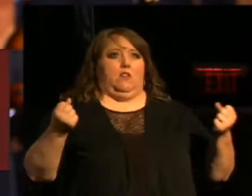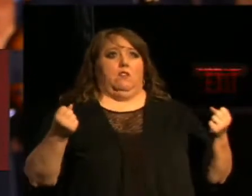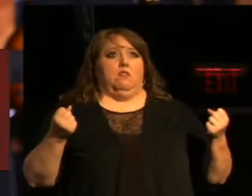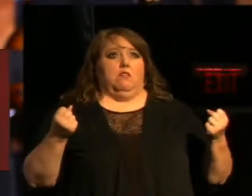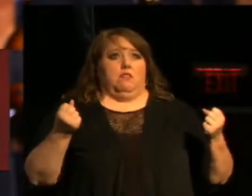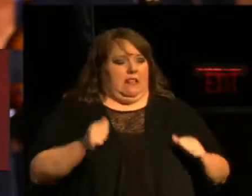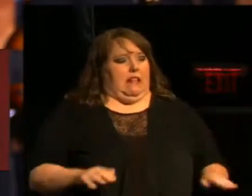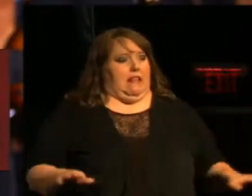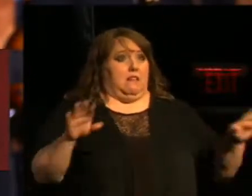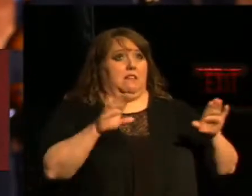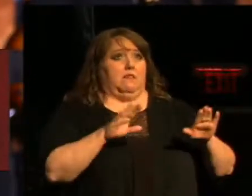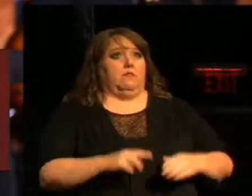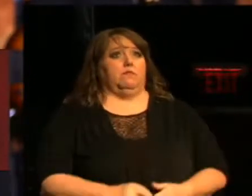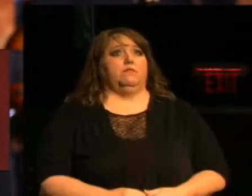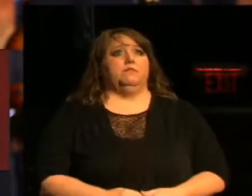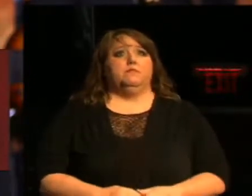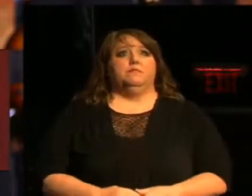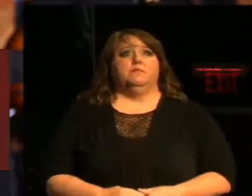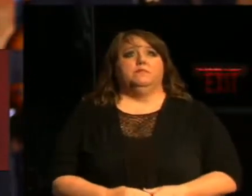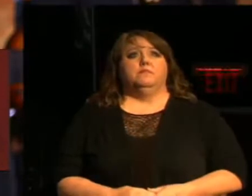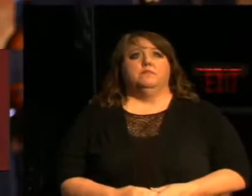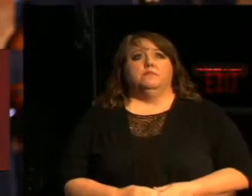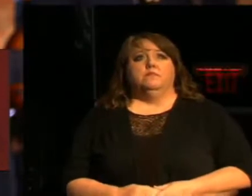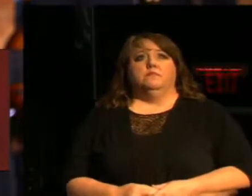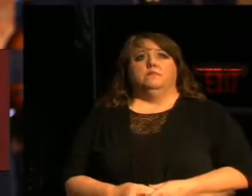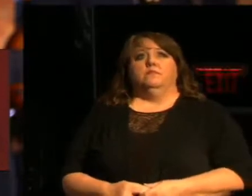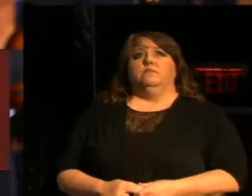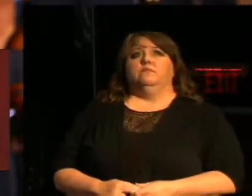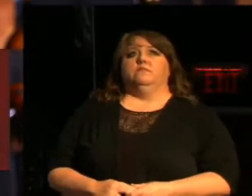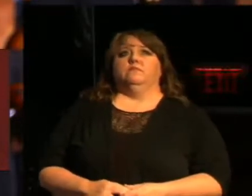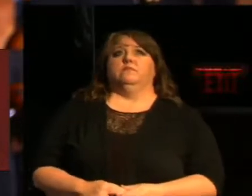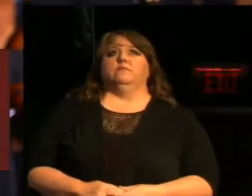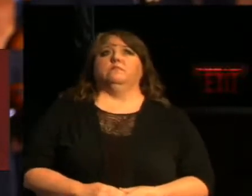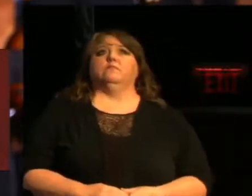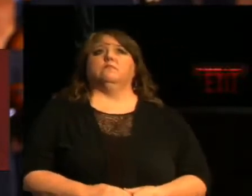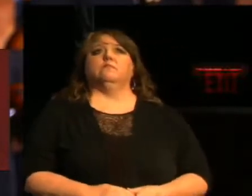Steph. Hey, Baby Kay. Hey, Miss Mary.